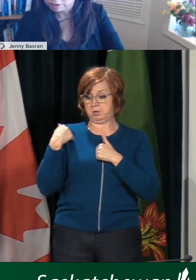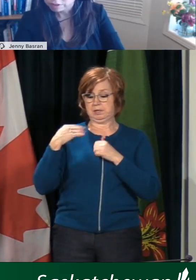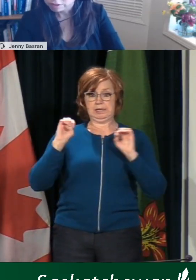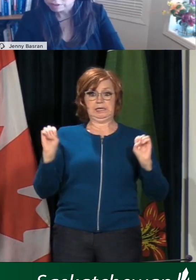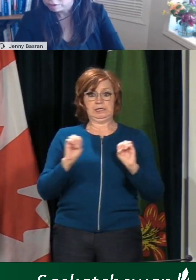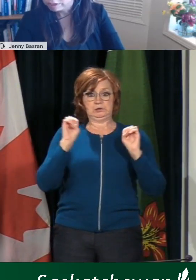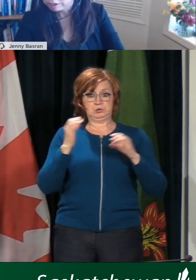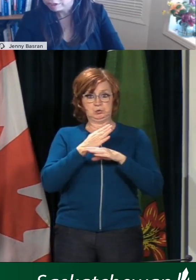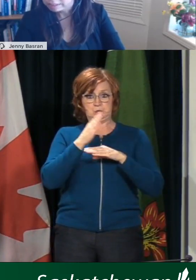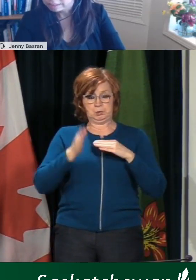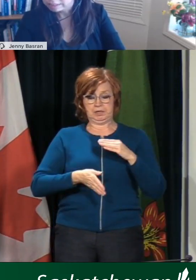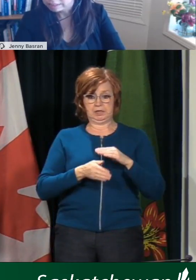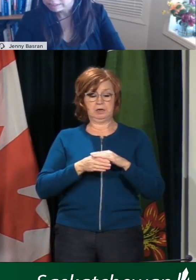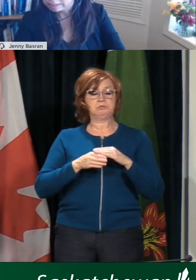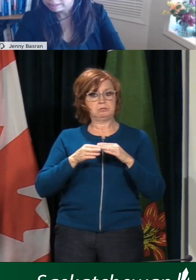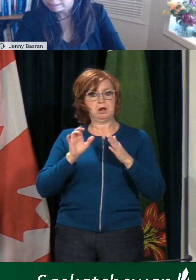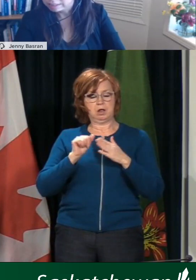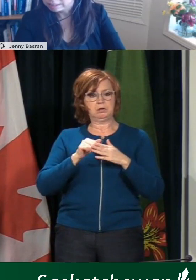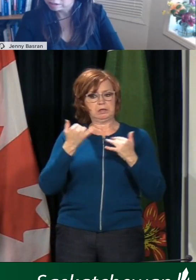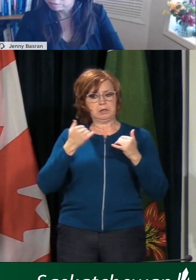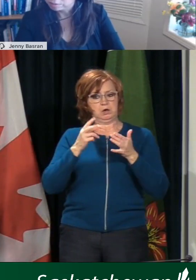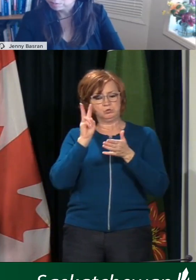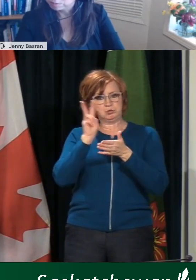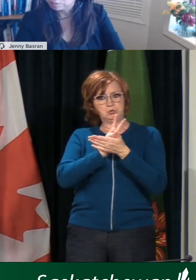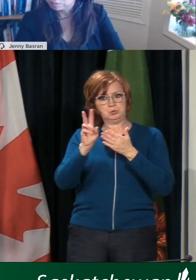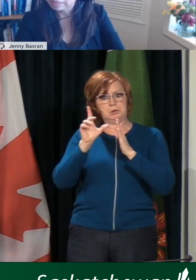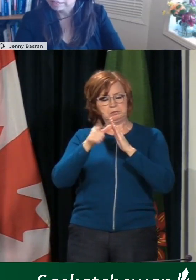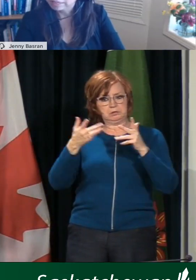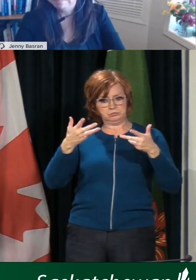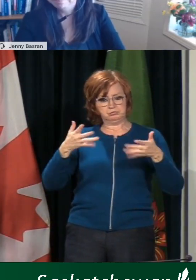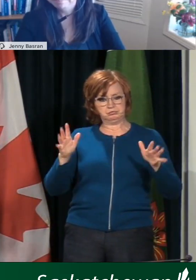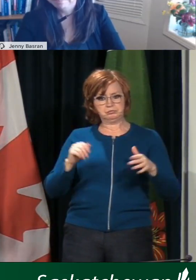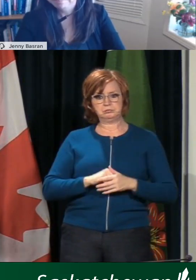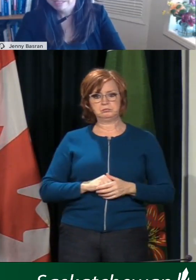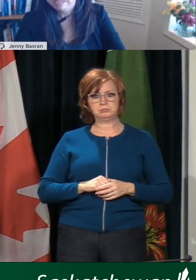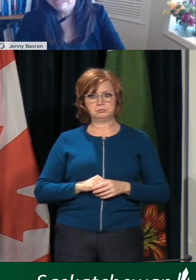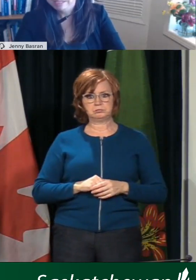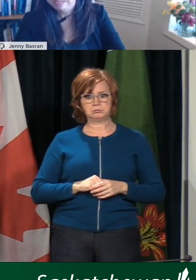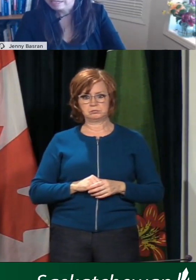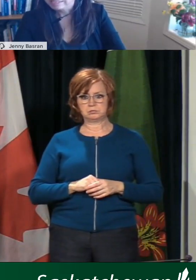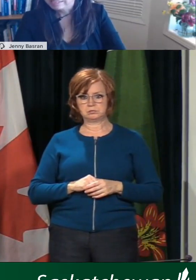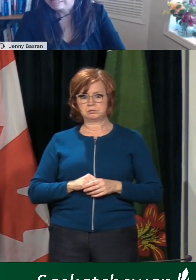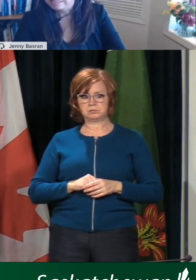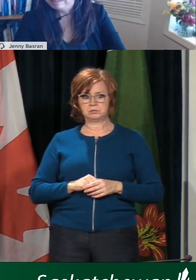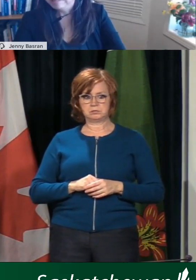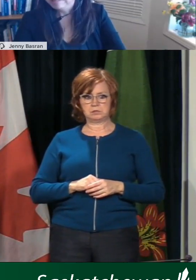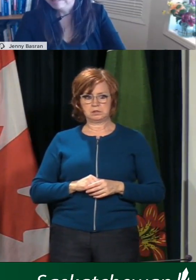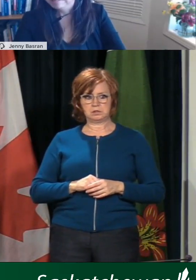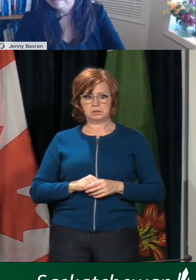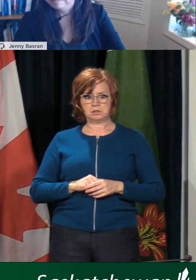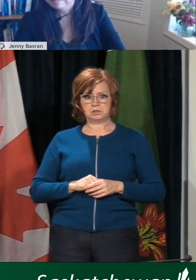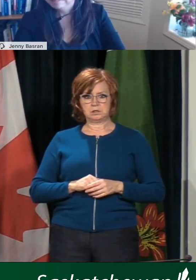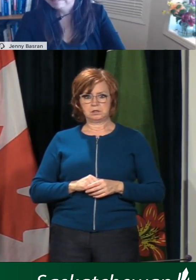some earlier cases in there as well, depending on when people present. Next slide.